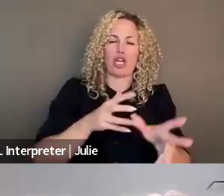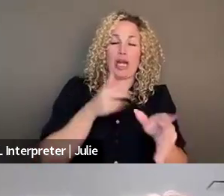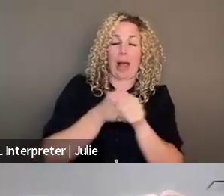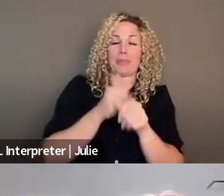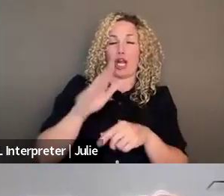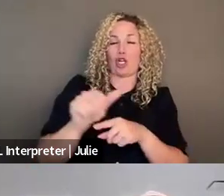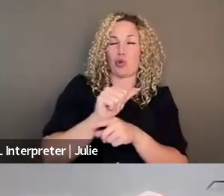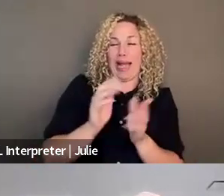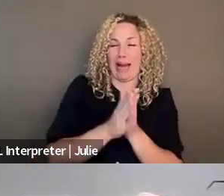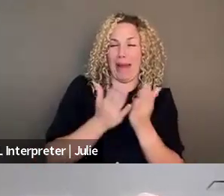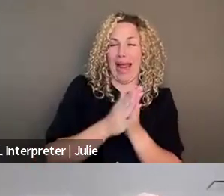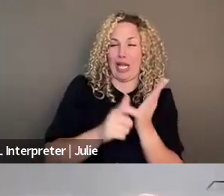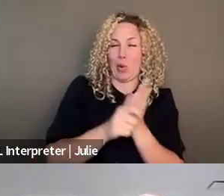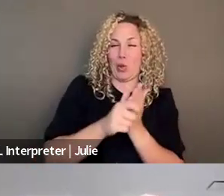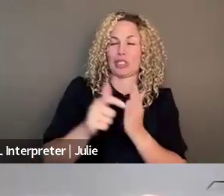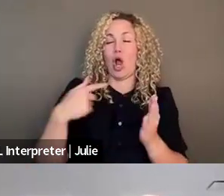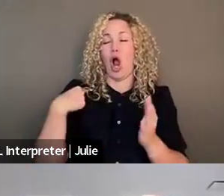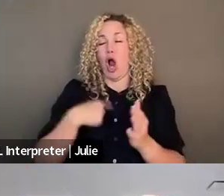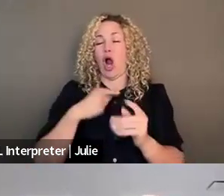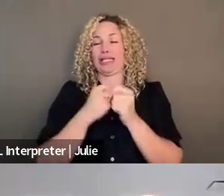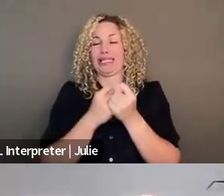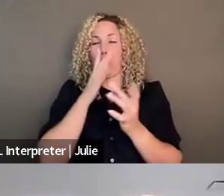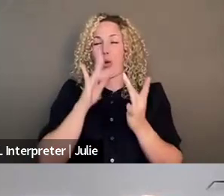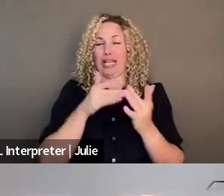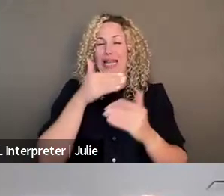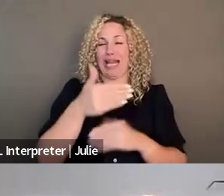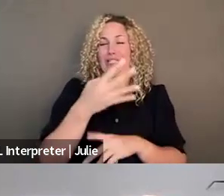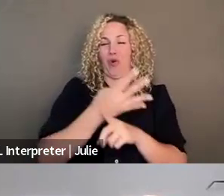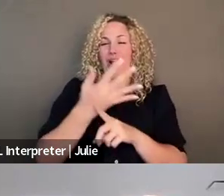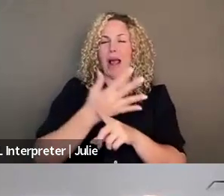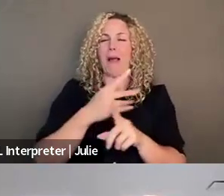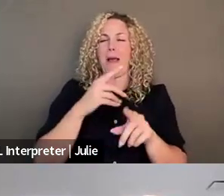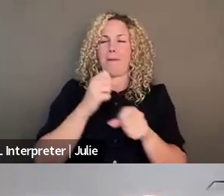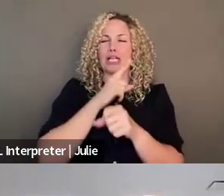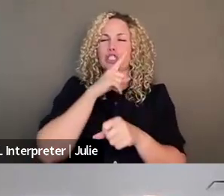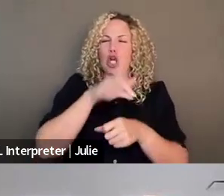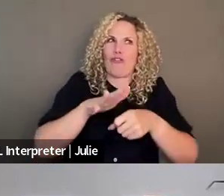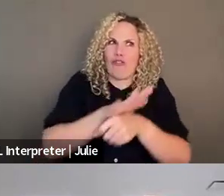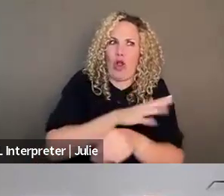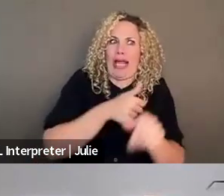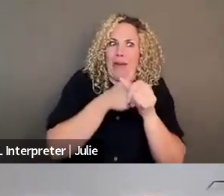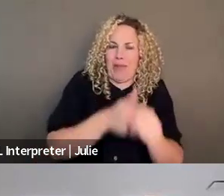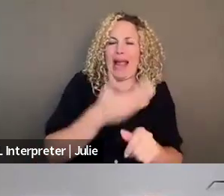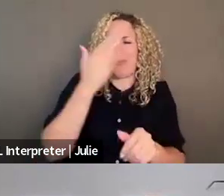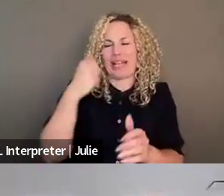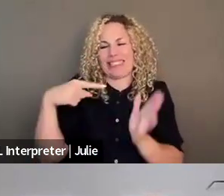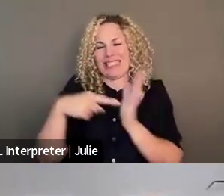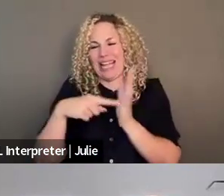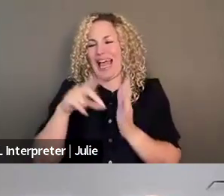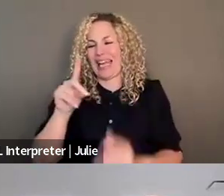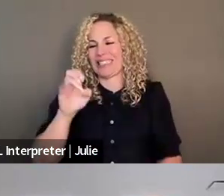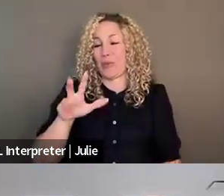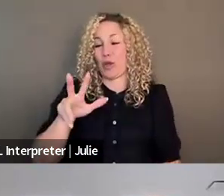be reaching out to you over the next 4 or 5 months to make sure that you're fully compliant on that by the deadline of the 31st of